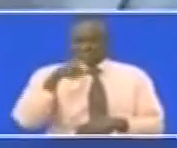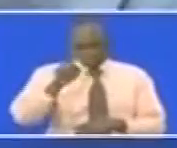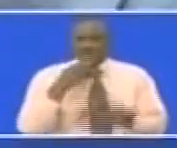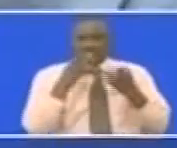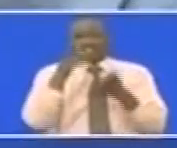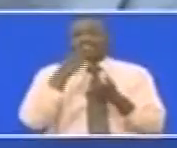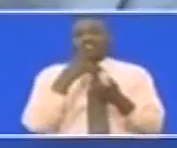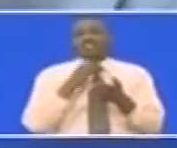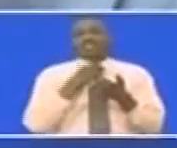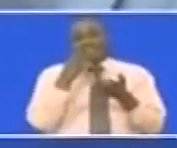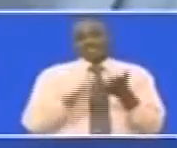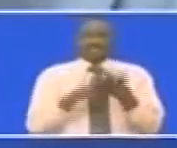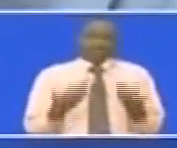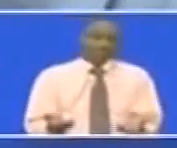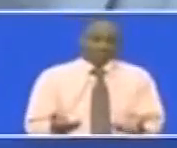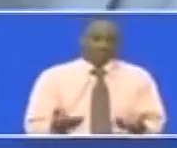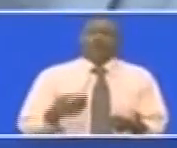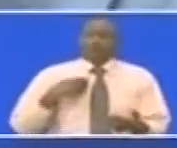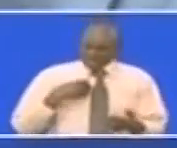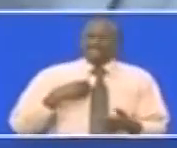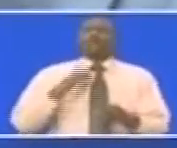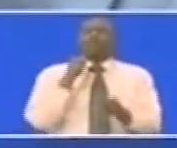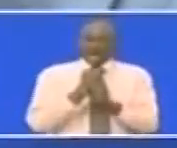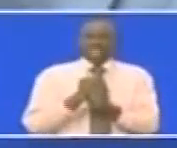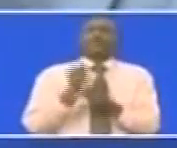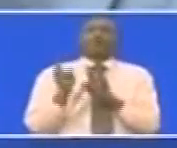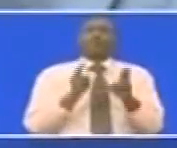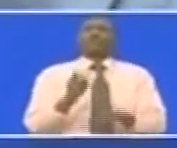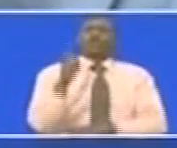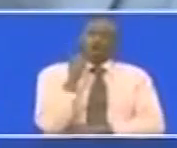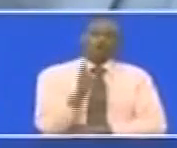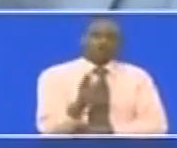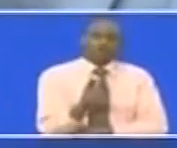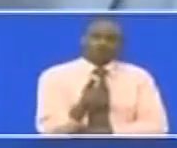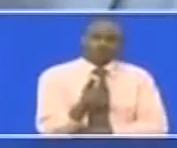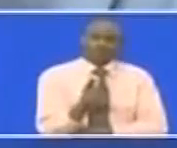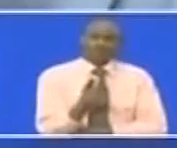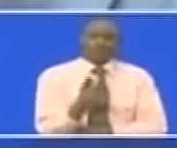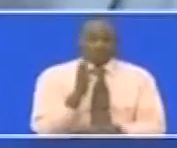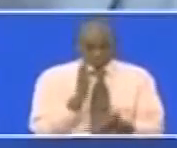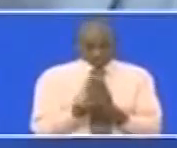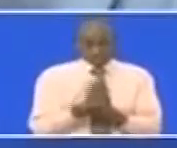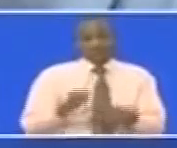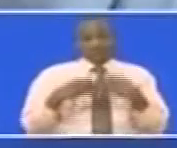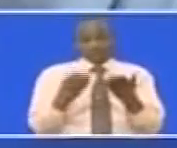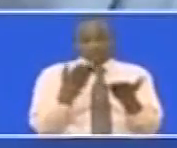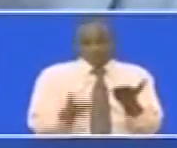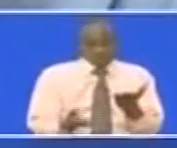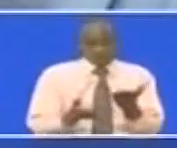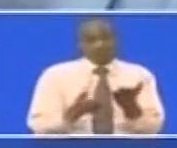hiyo. Invoking the rule of common law of judicial notice and invoking the provisions of section